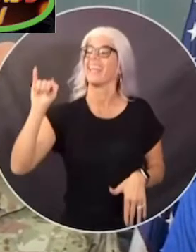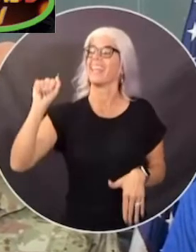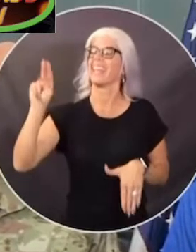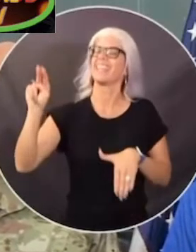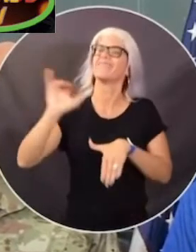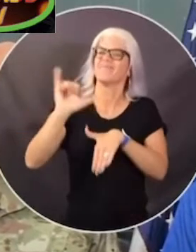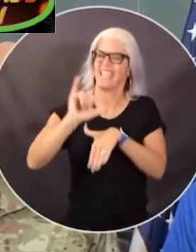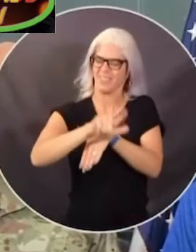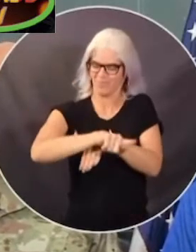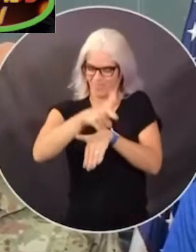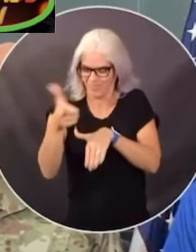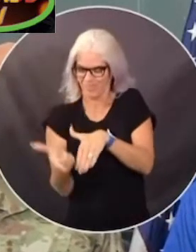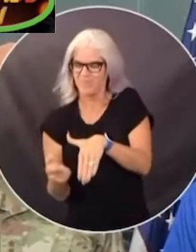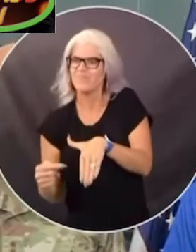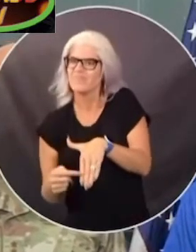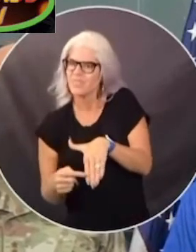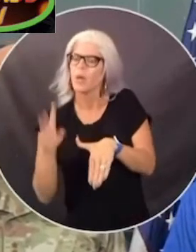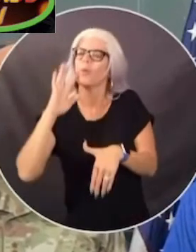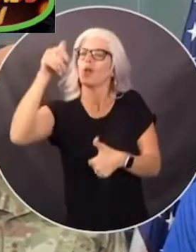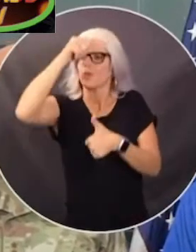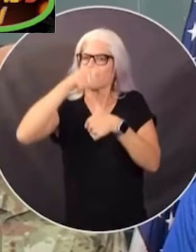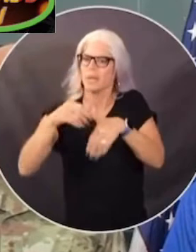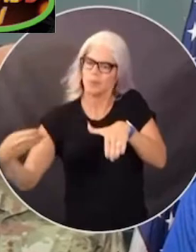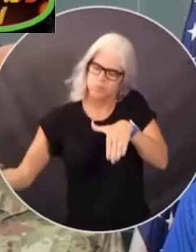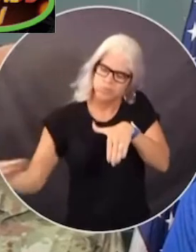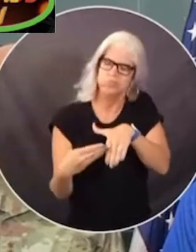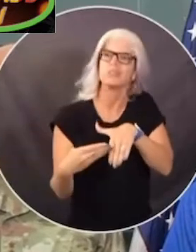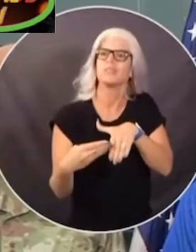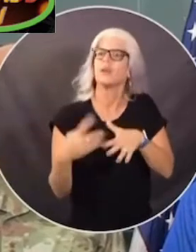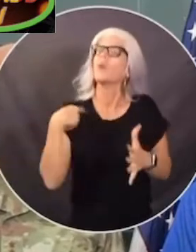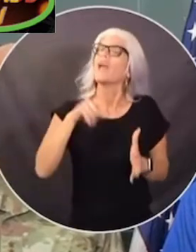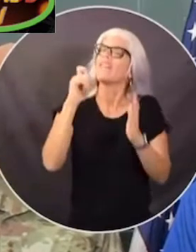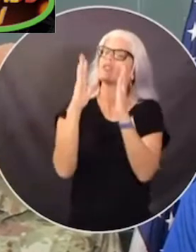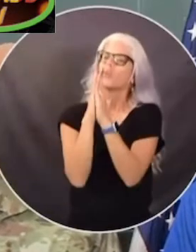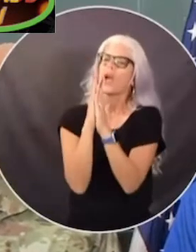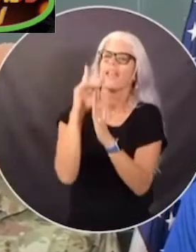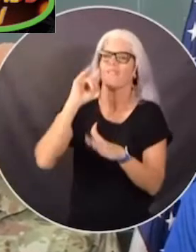and prayers over the near term. And then there's going to be a huge